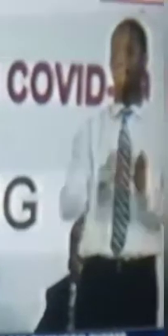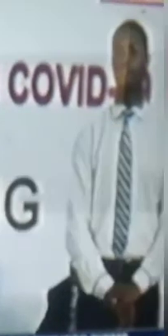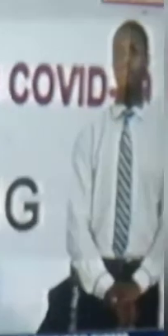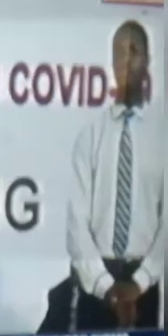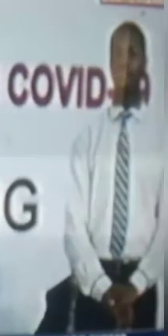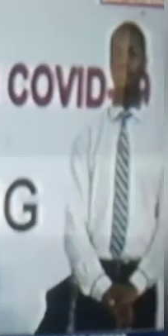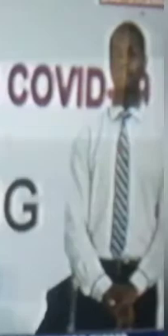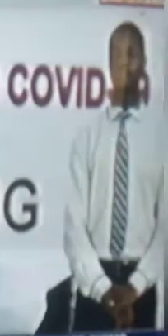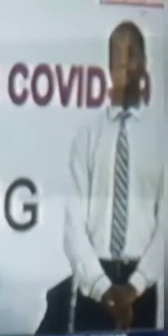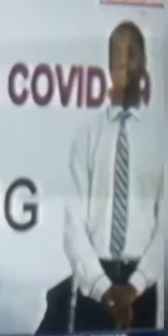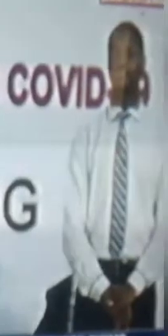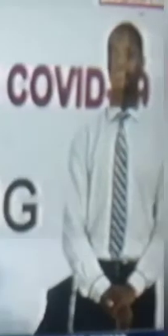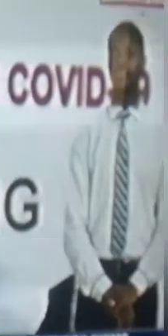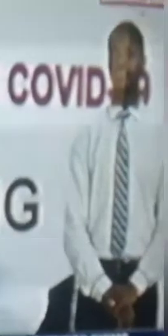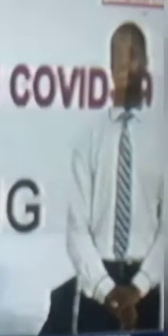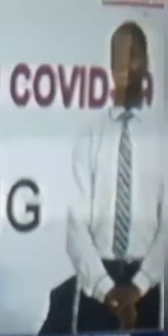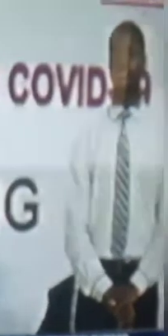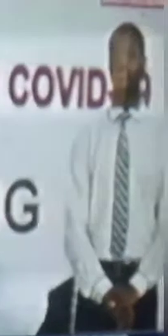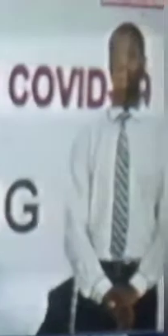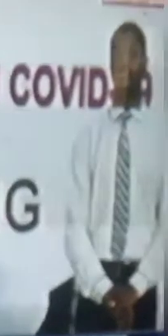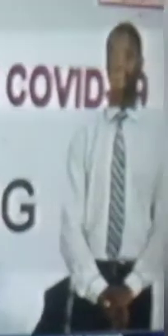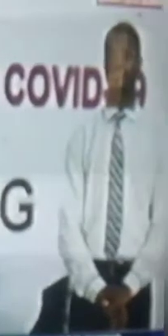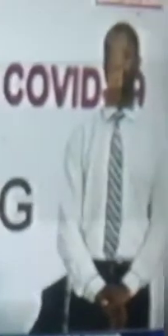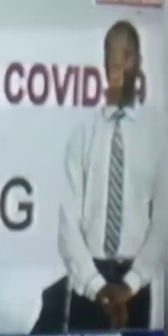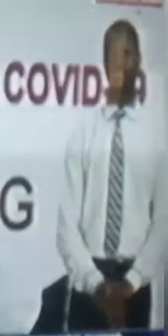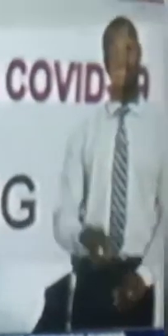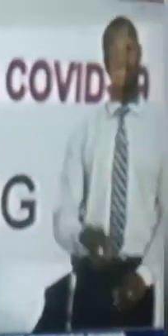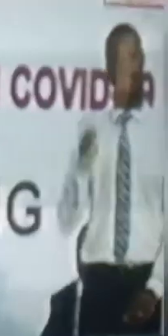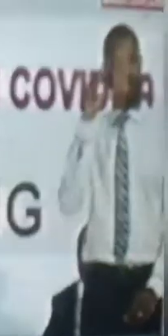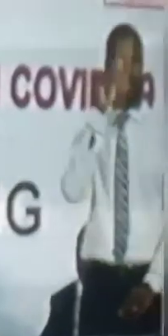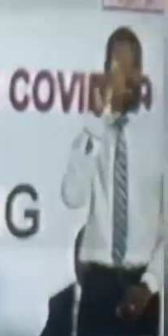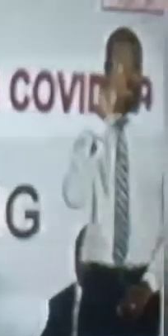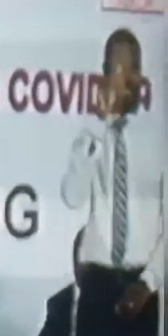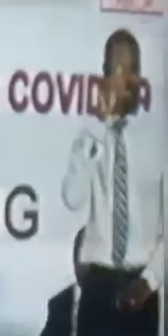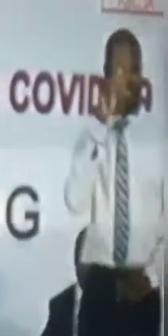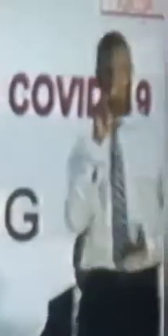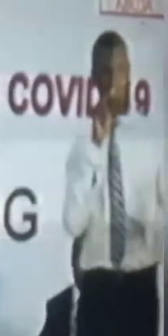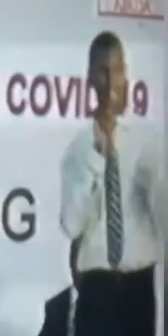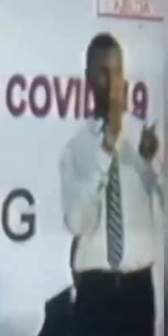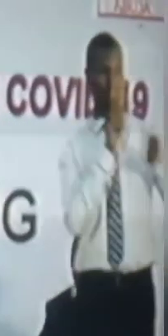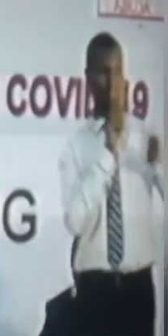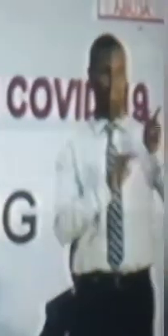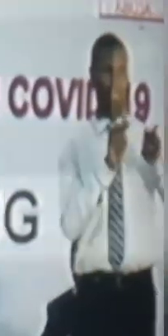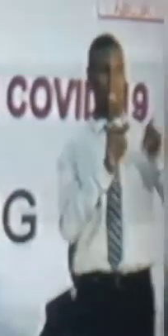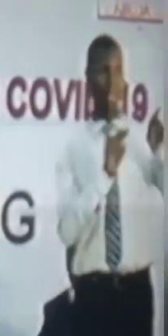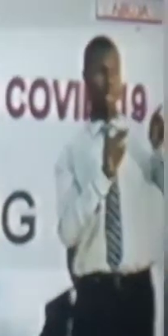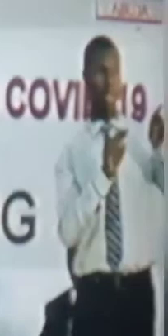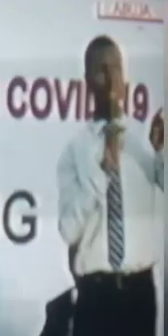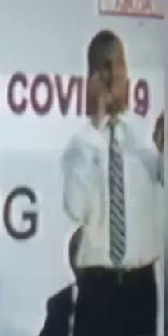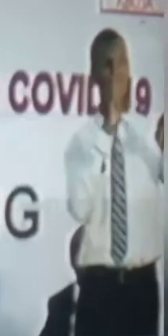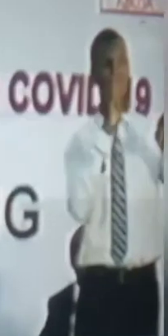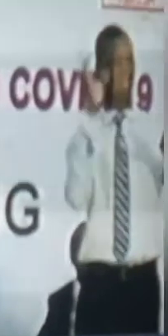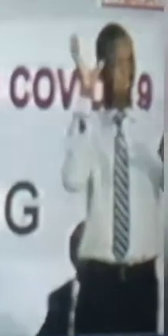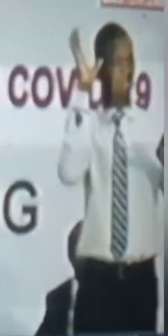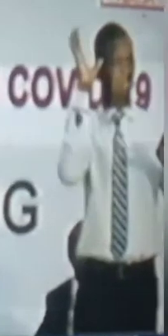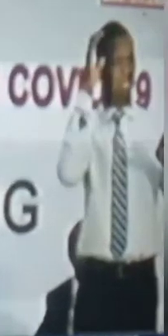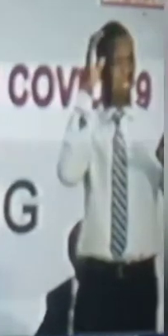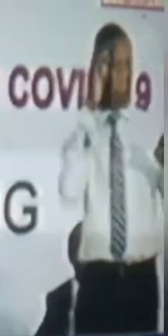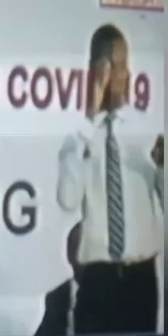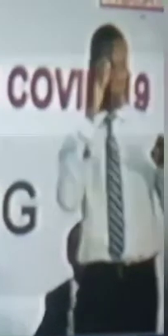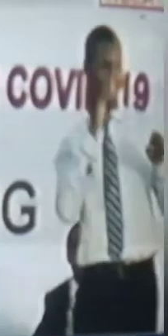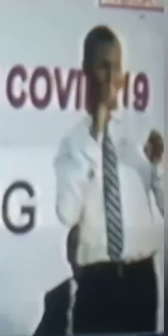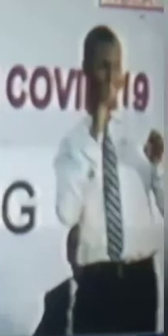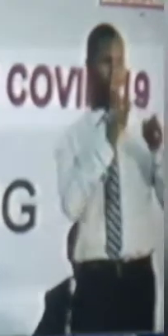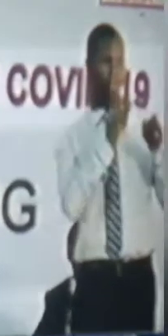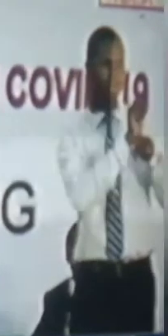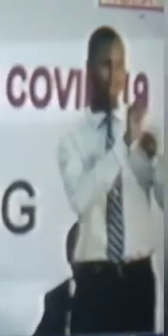Nigerians are on an advisory basis while drawing from the experiences of the Chinese. In no way shall there